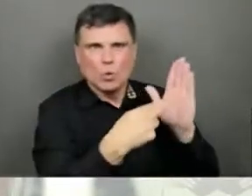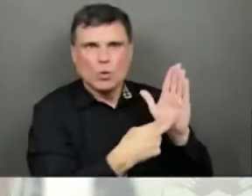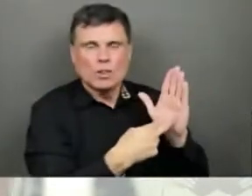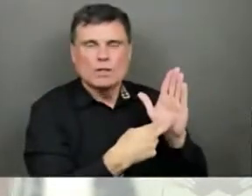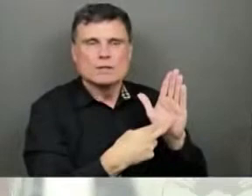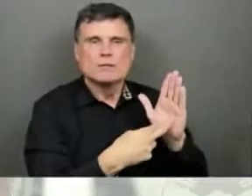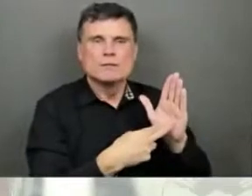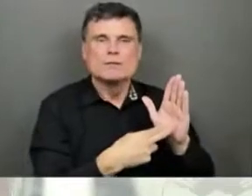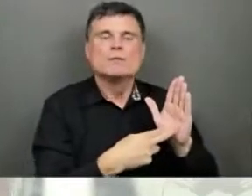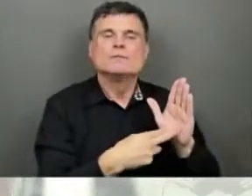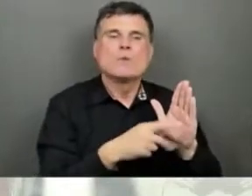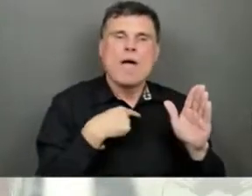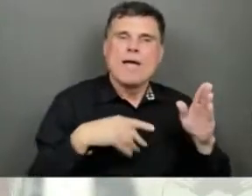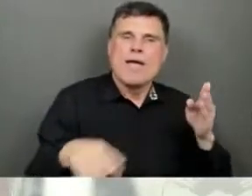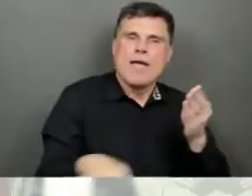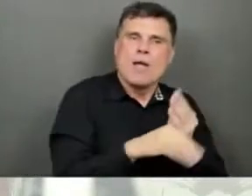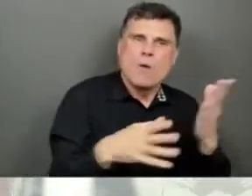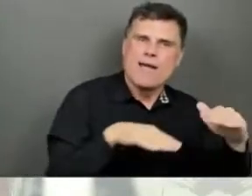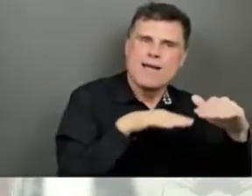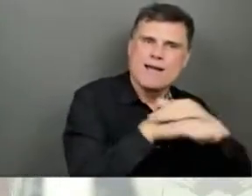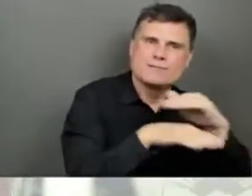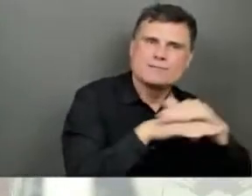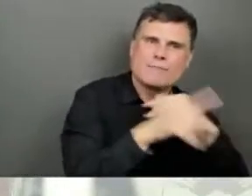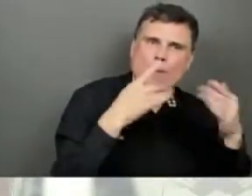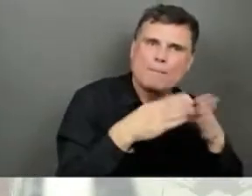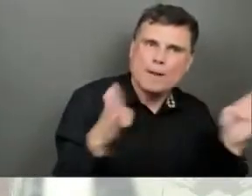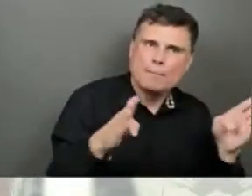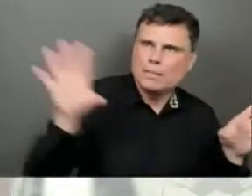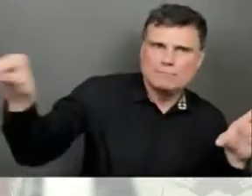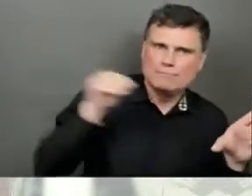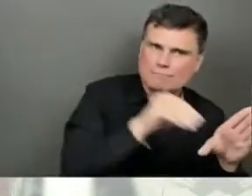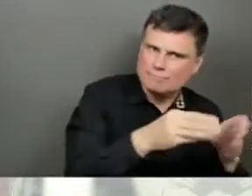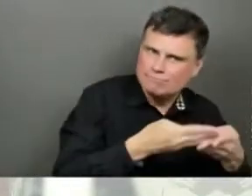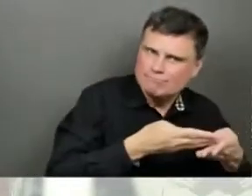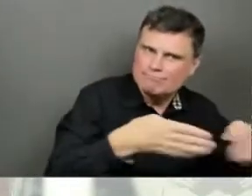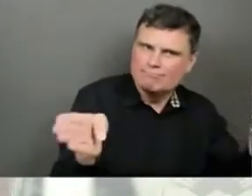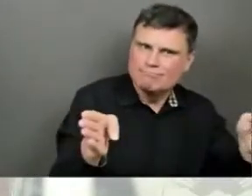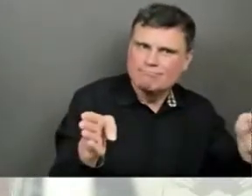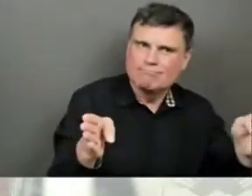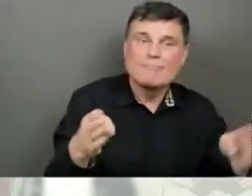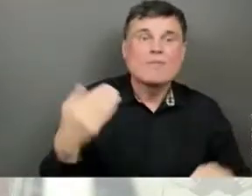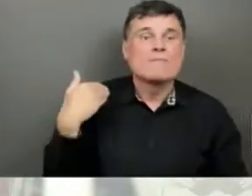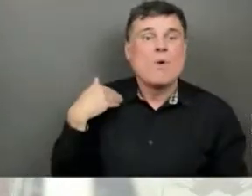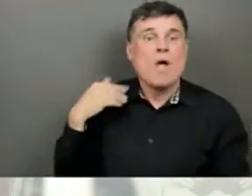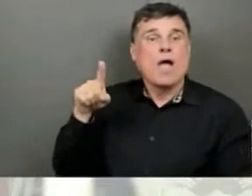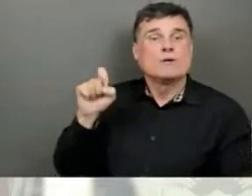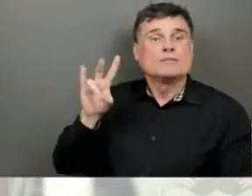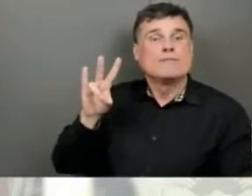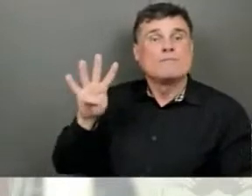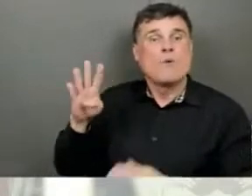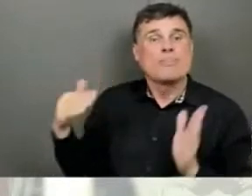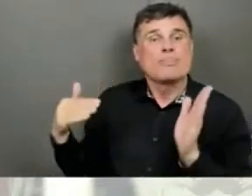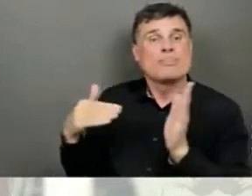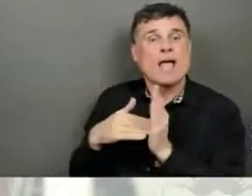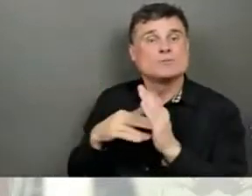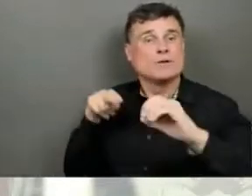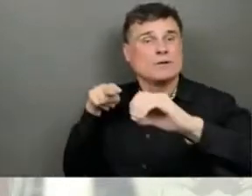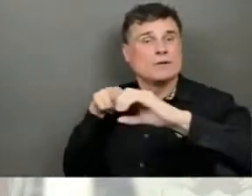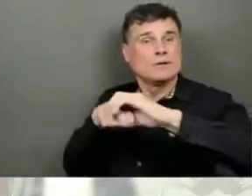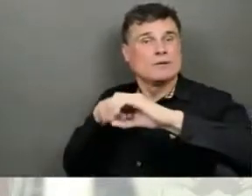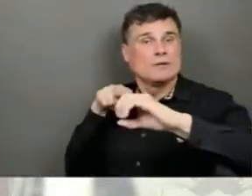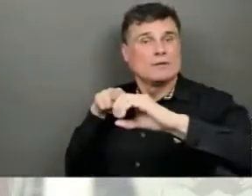because we're talking about diagnostic care, when you only do 174,000 MRI exams, which the previous government had done, when you